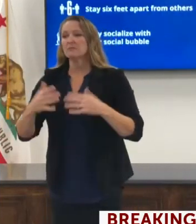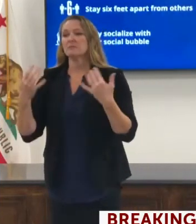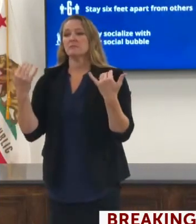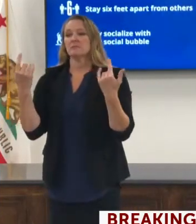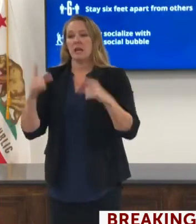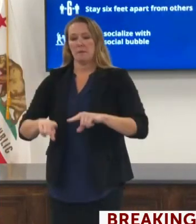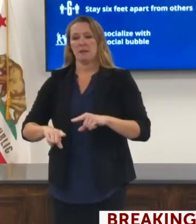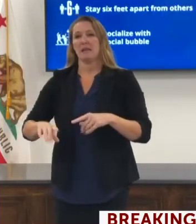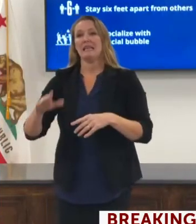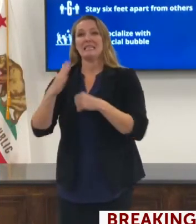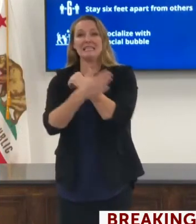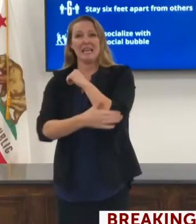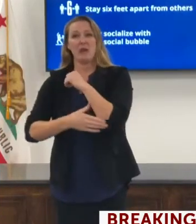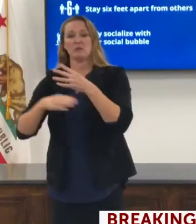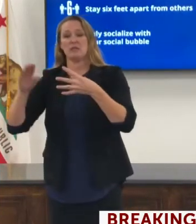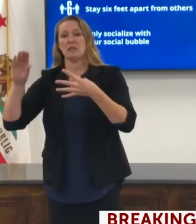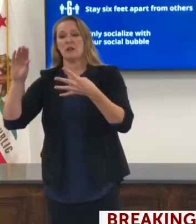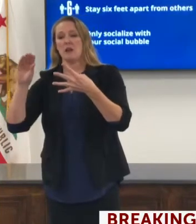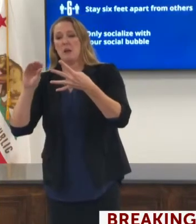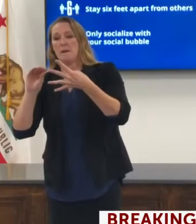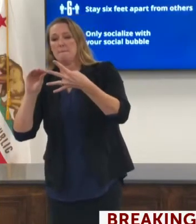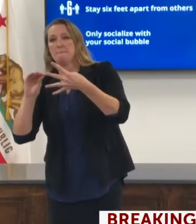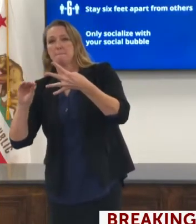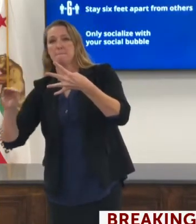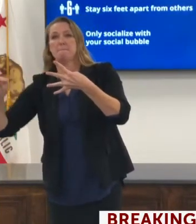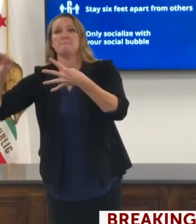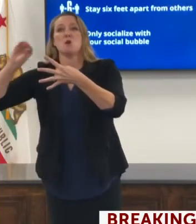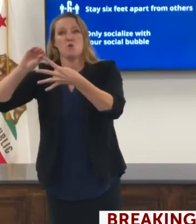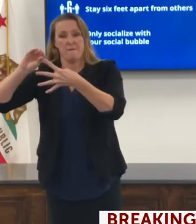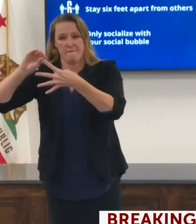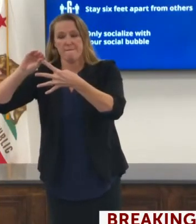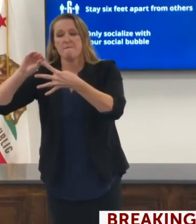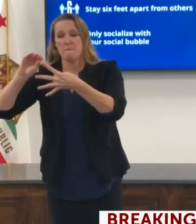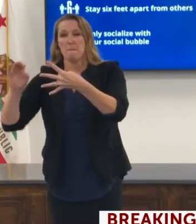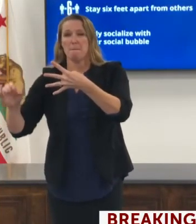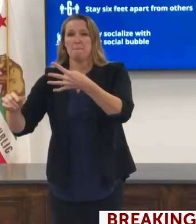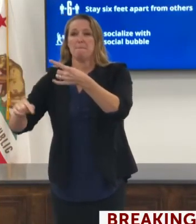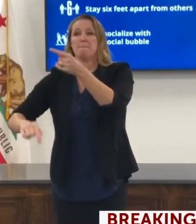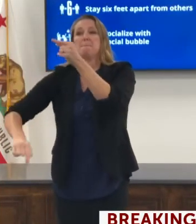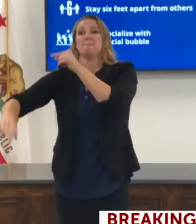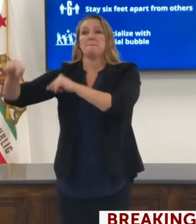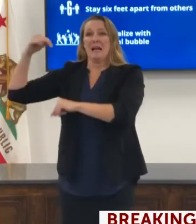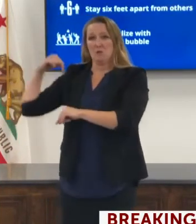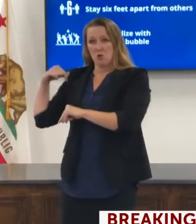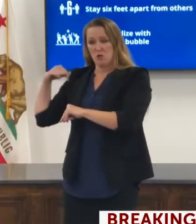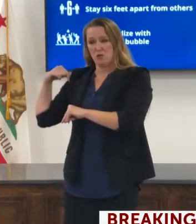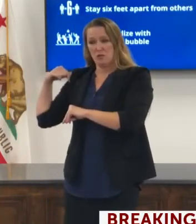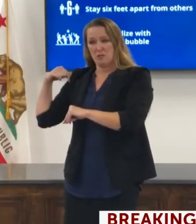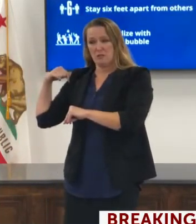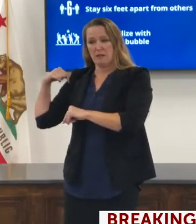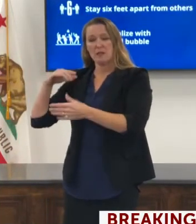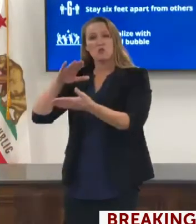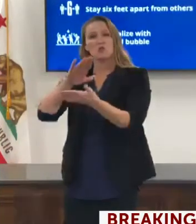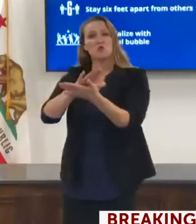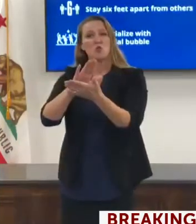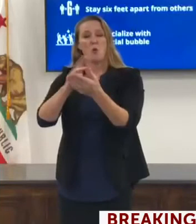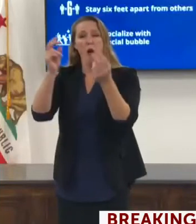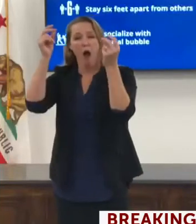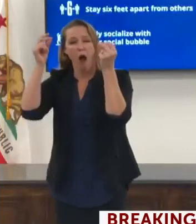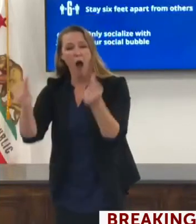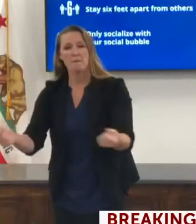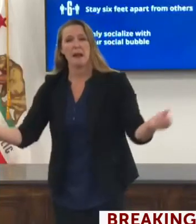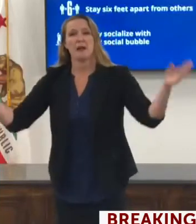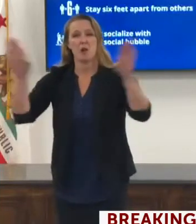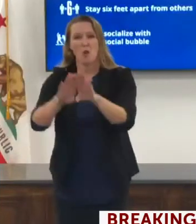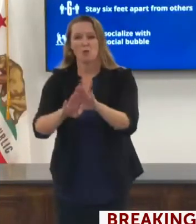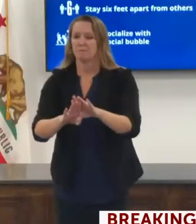to purple and does have school systems open for in-person instruction, that is not an automatic close the